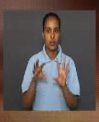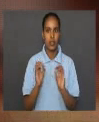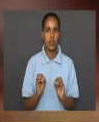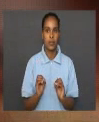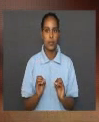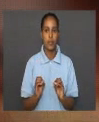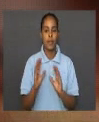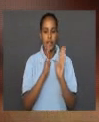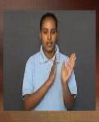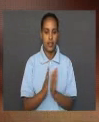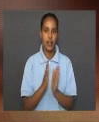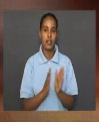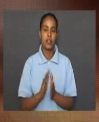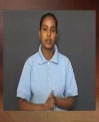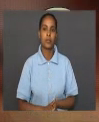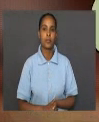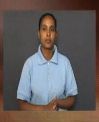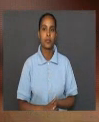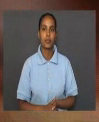Students, let's get ready.